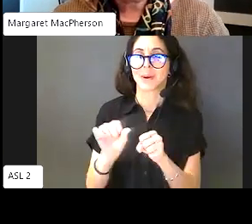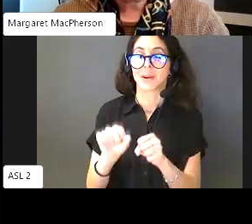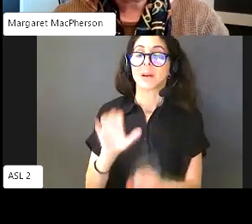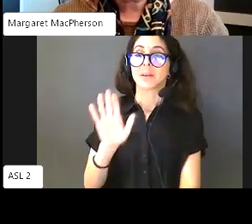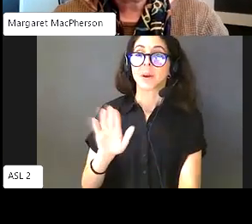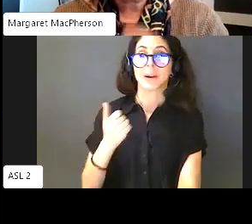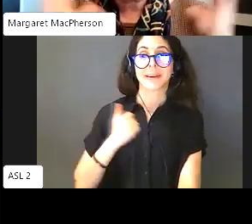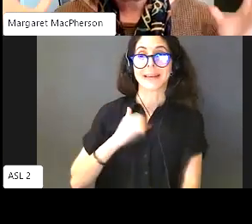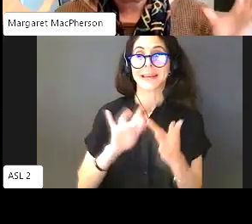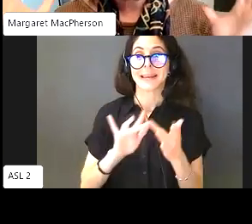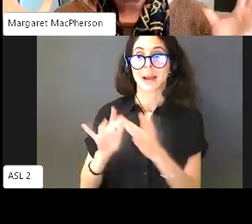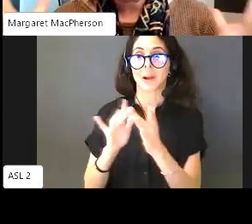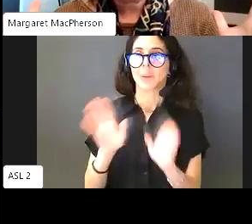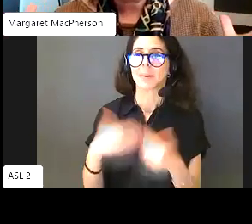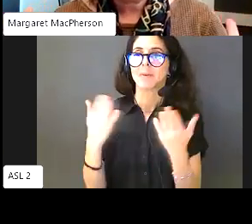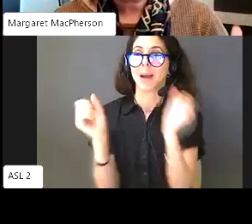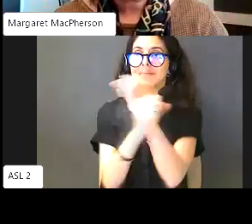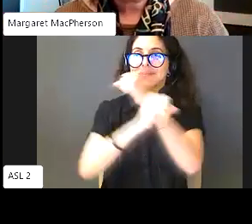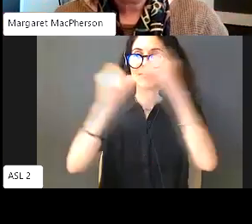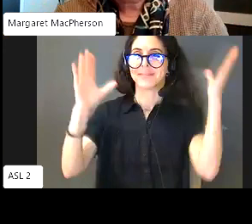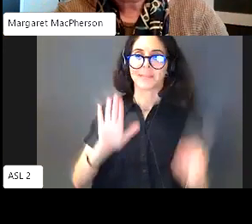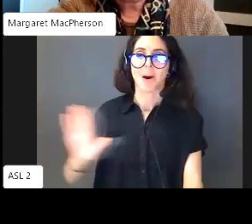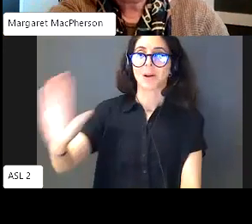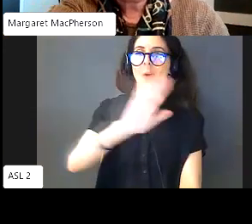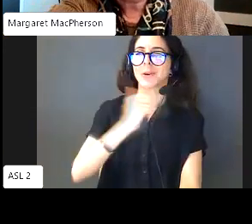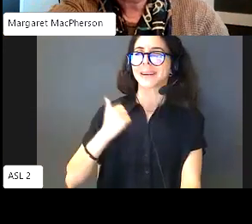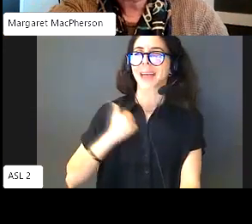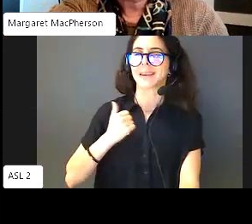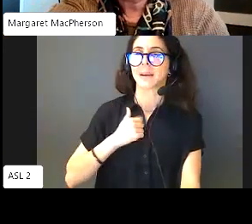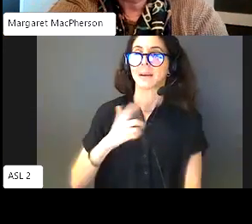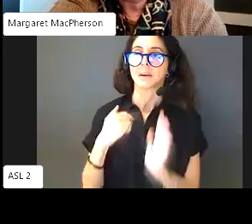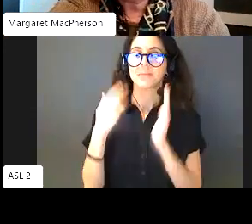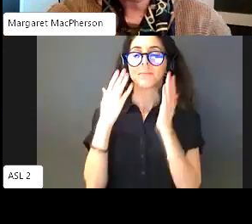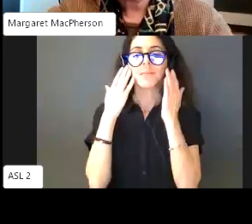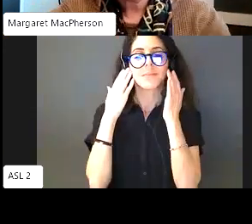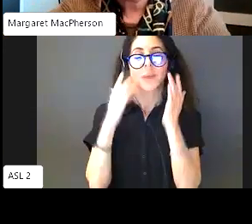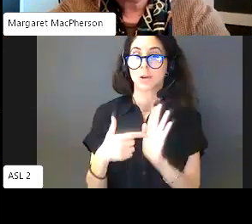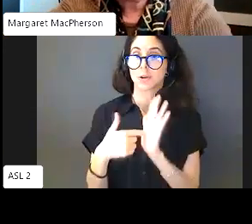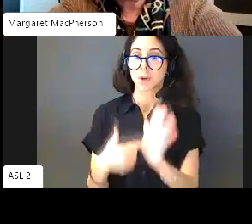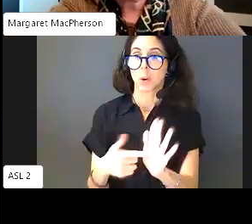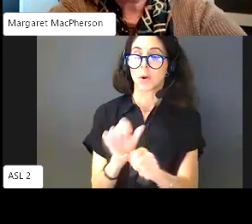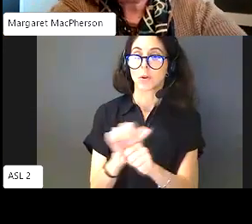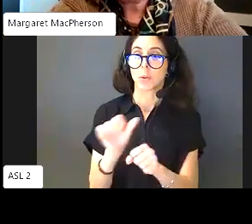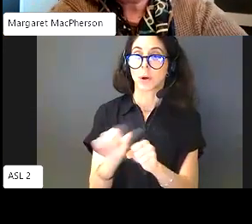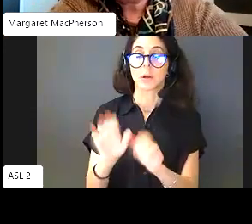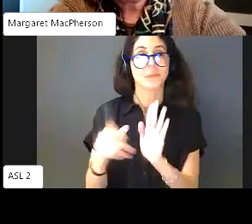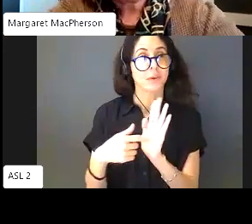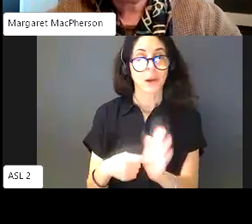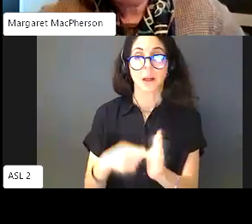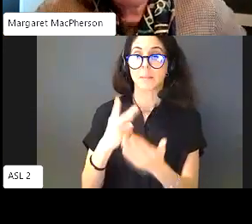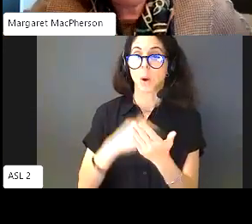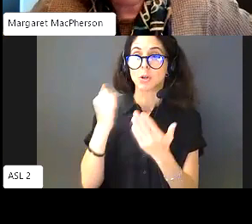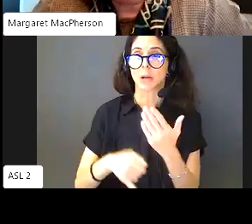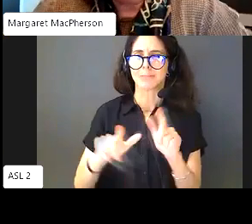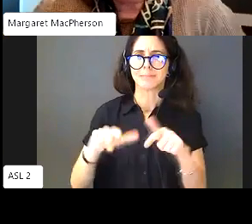network is provide a bigger picture, a pan-Canadian picture of the work, if we think about it as a huge project that we're all involved